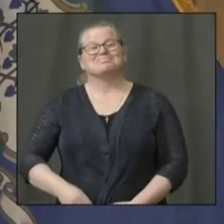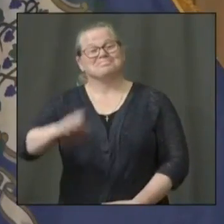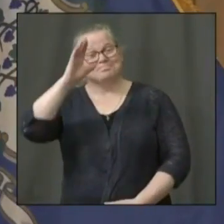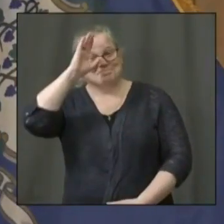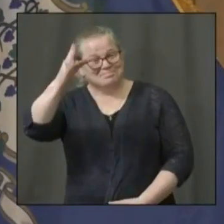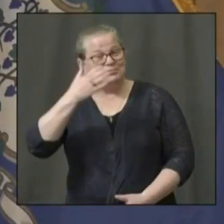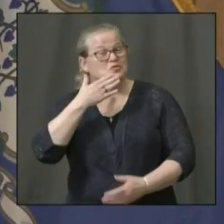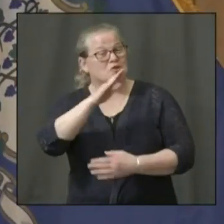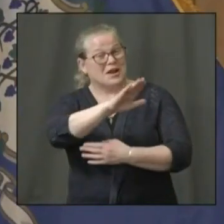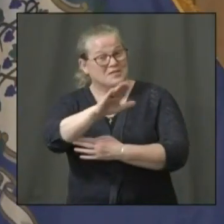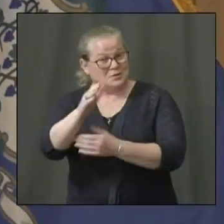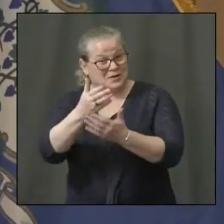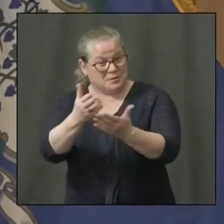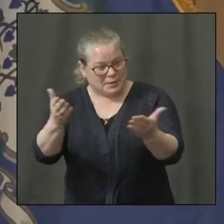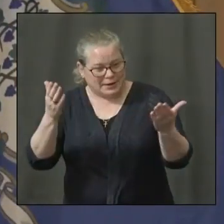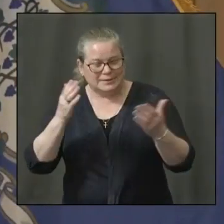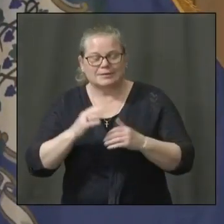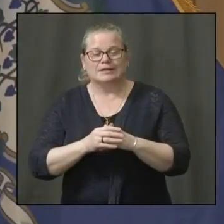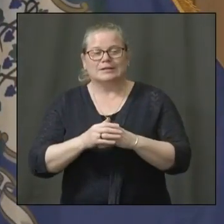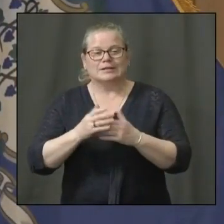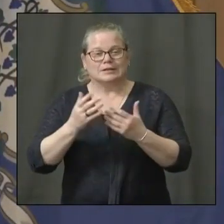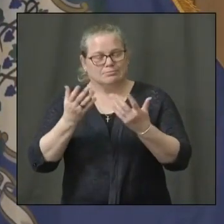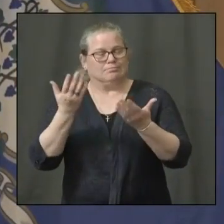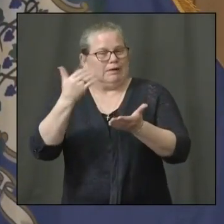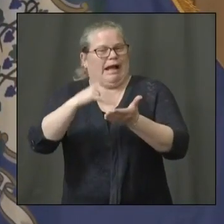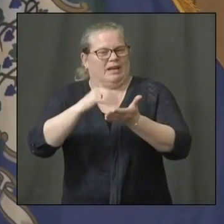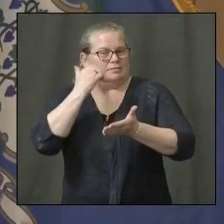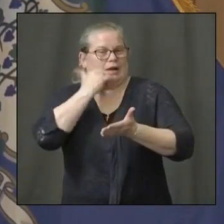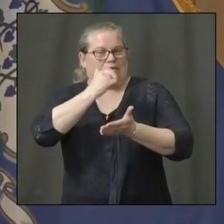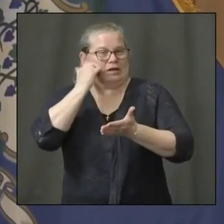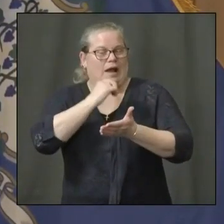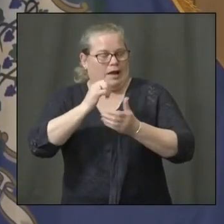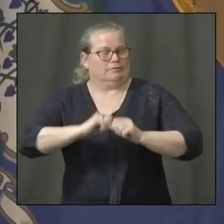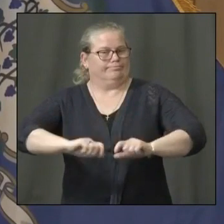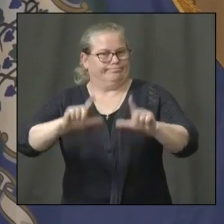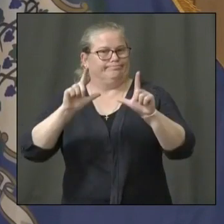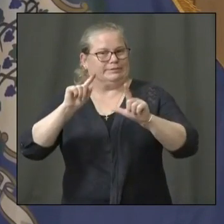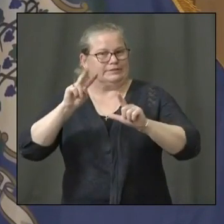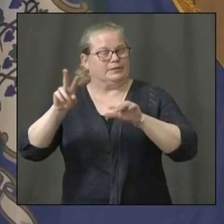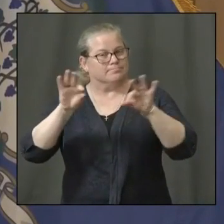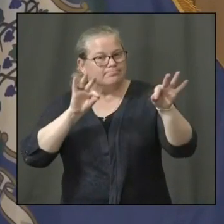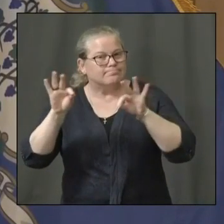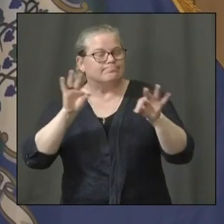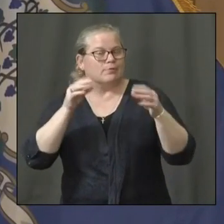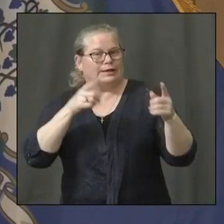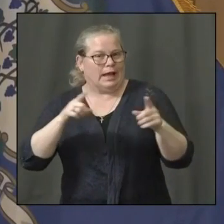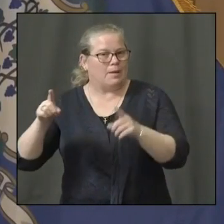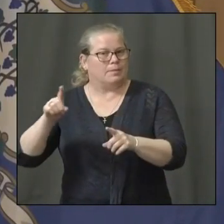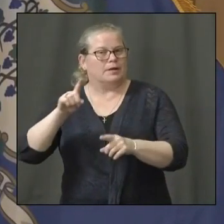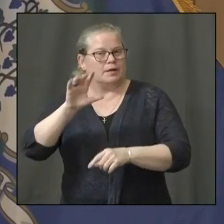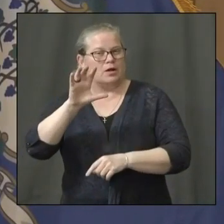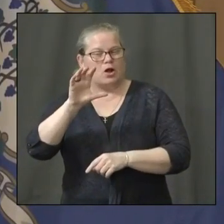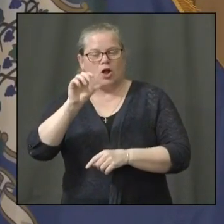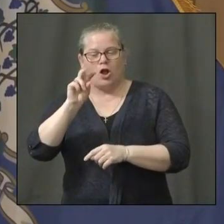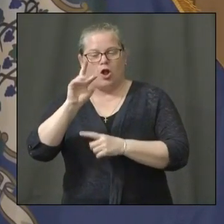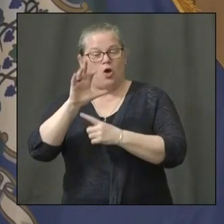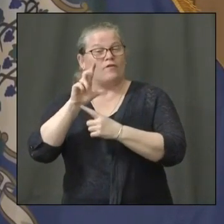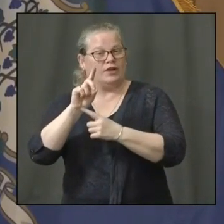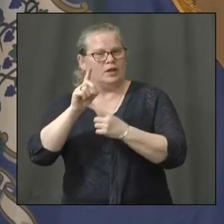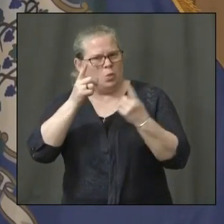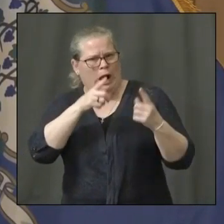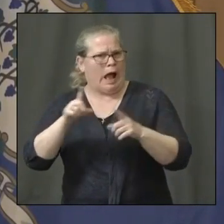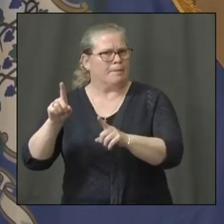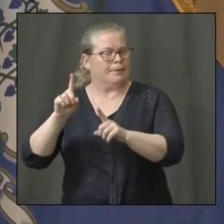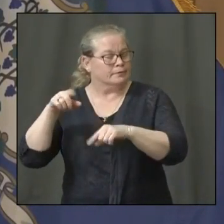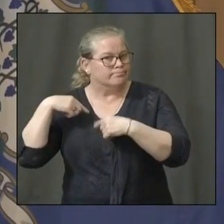Everybody, our daily briefing on where we are and how the impact of the COVID crisis. I'm here with Josh Jabal,